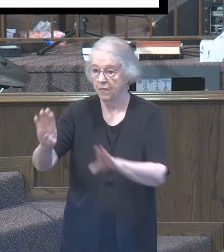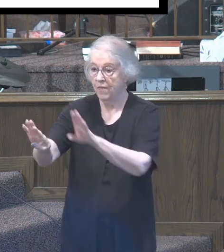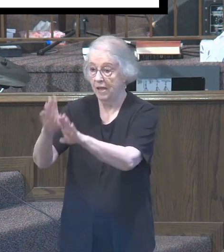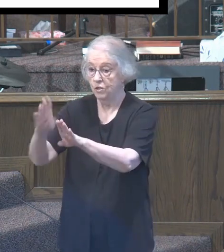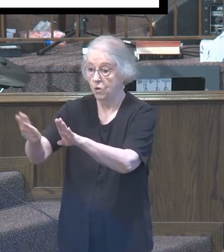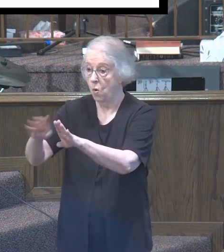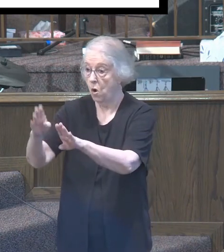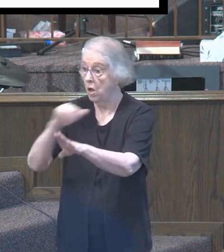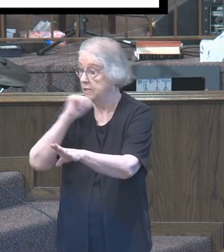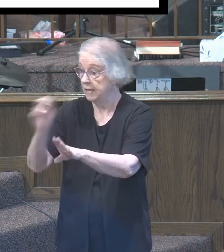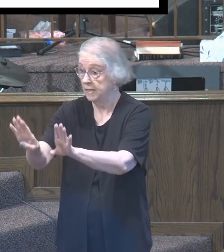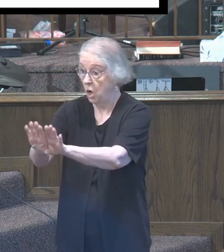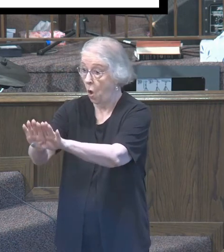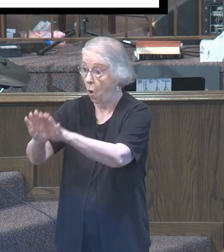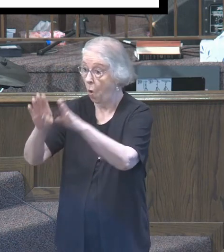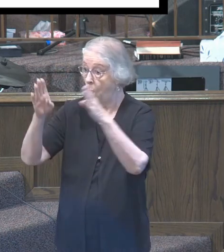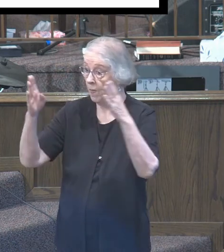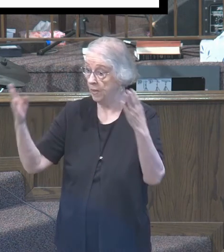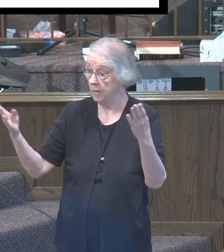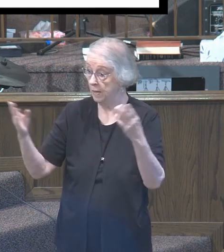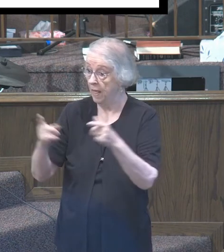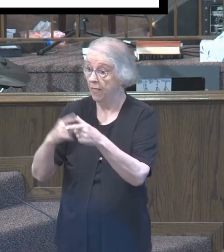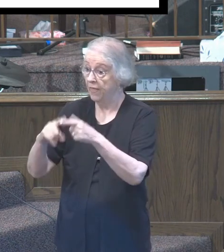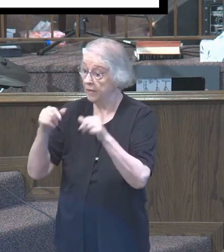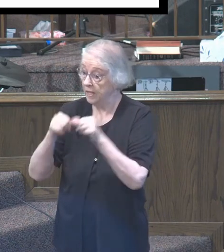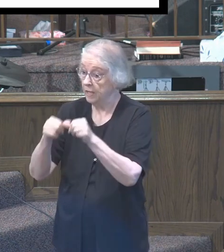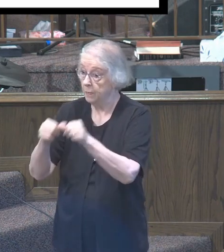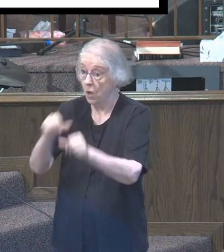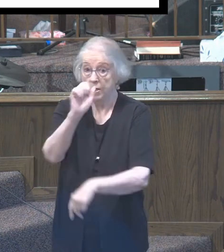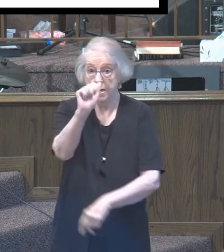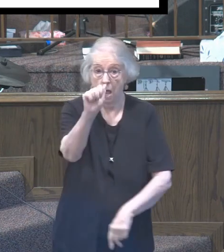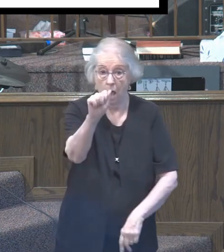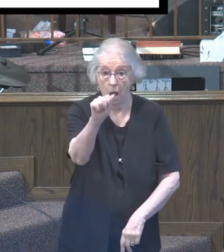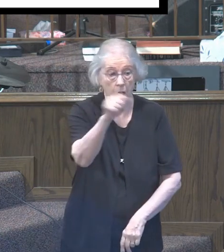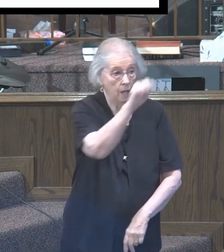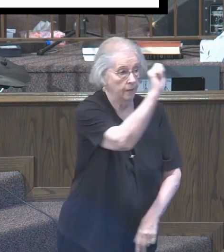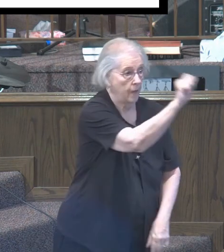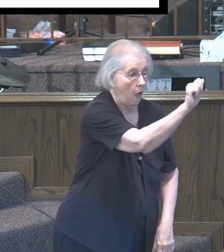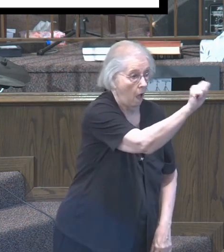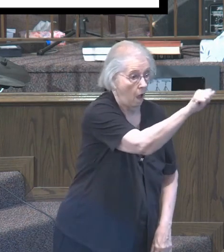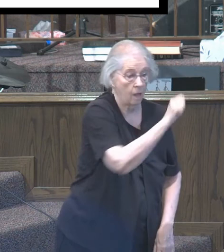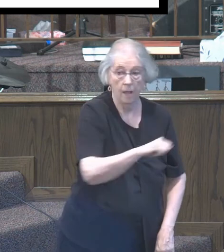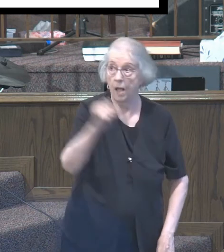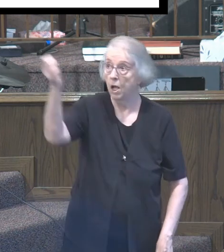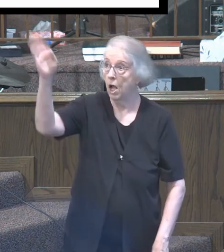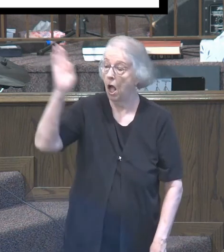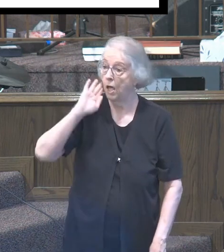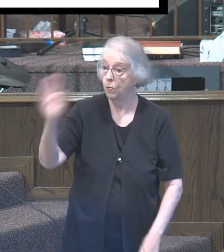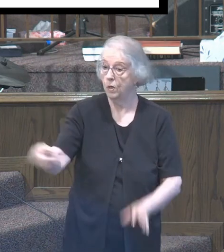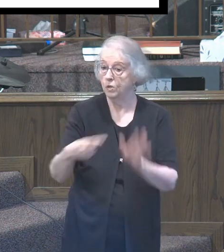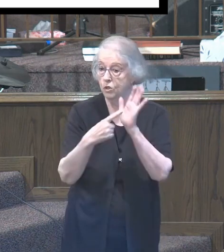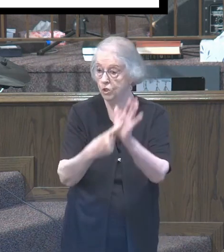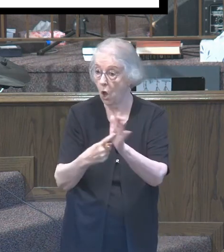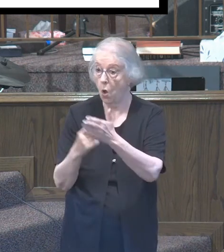law and prophets, and this is what you get. Don't look for shortcuts to God. The market